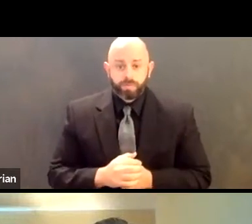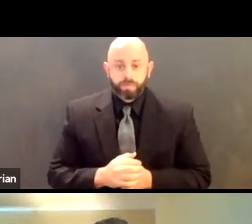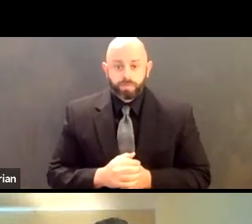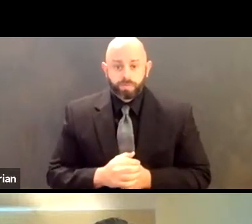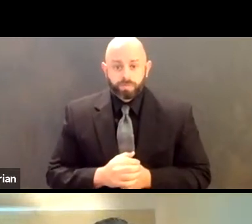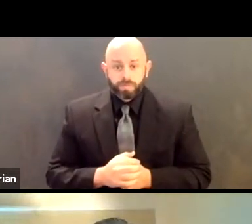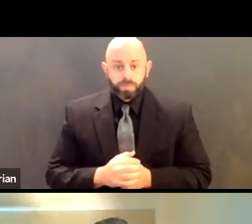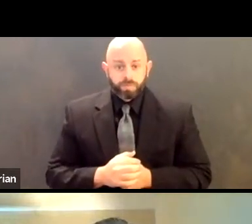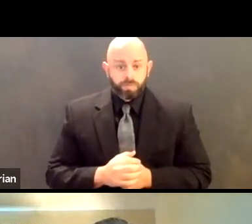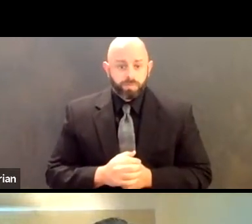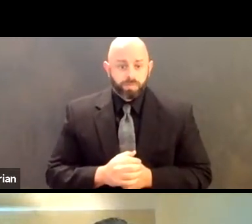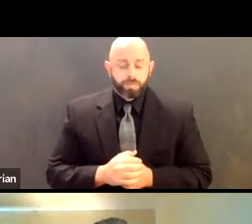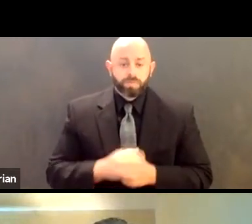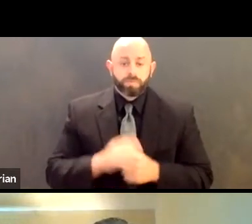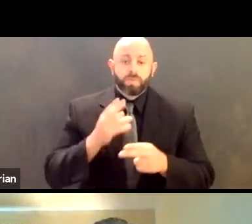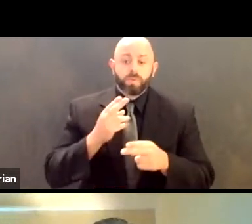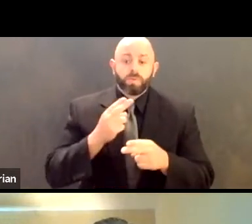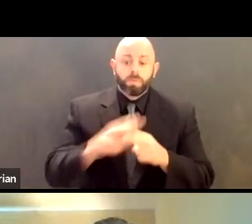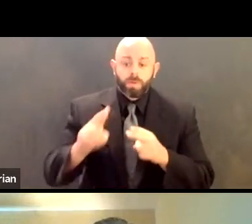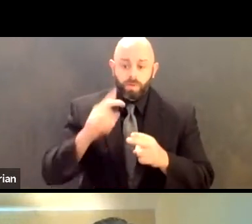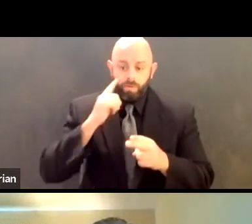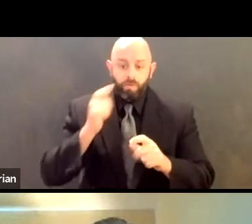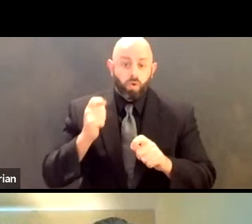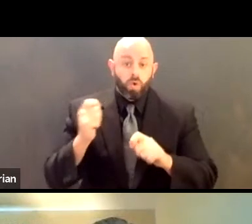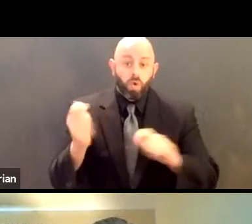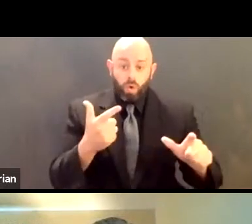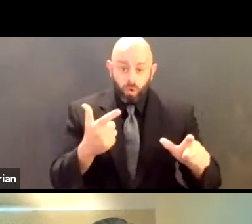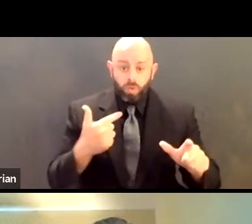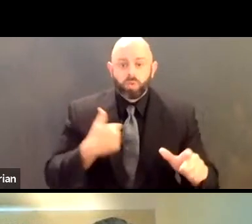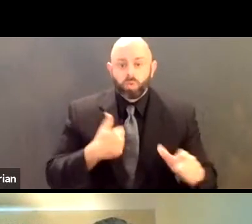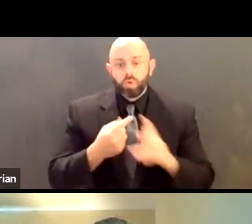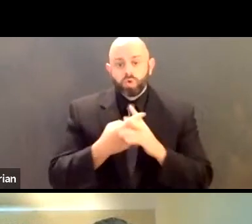so very briefly for all of you, we'll just kind of start